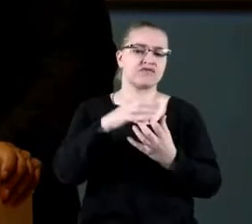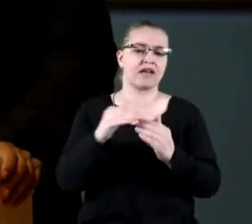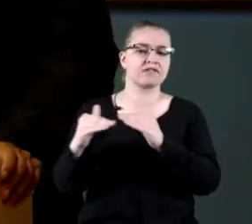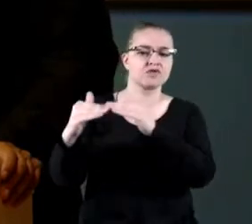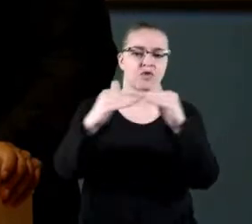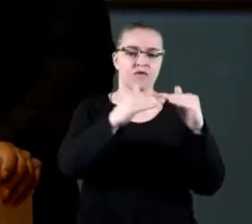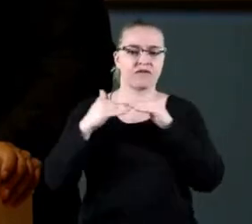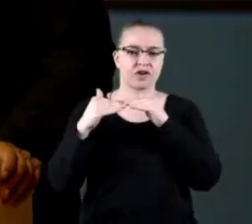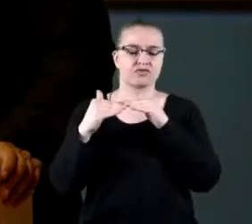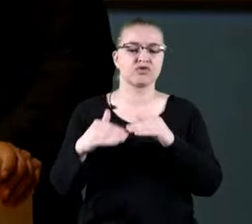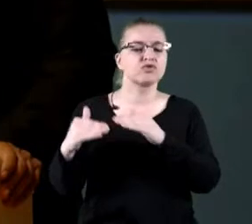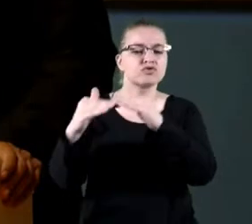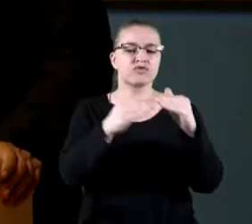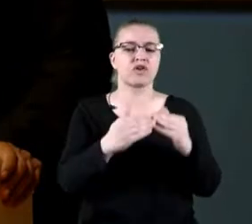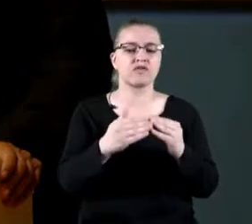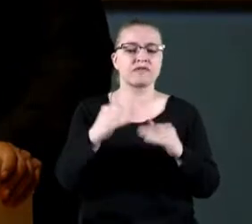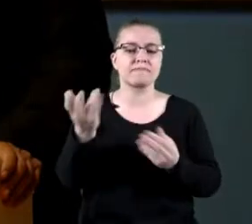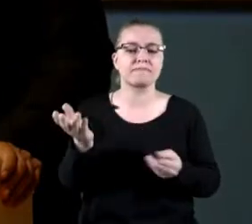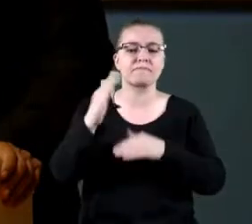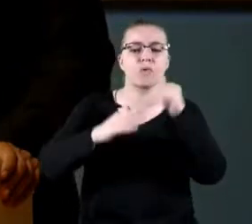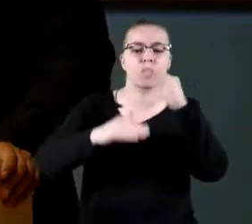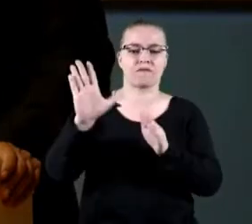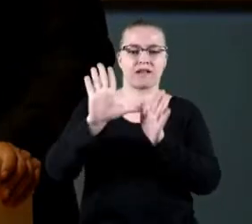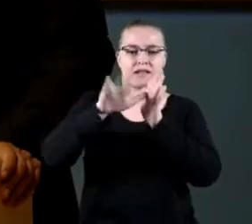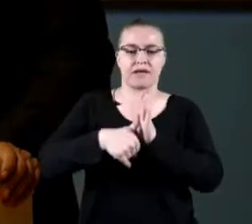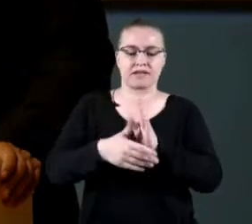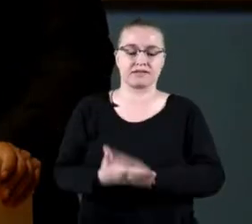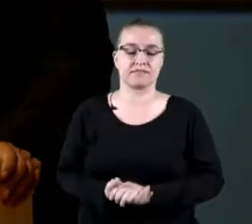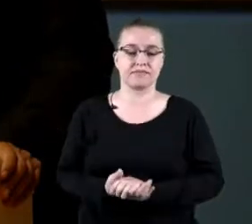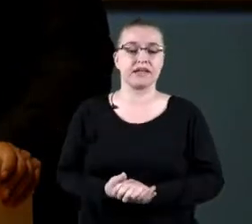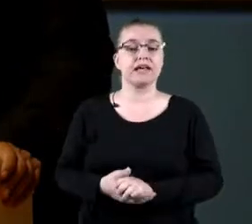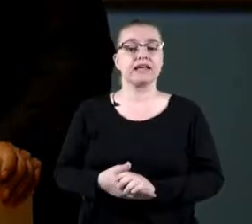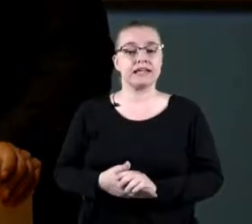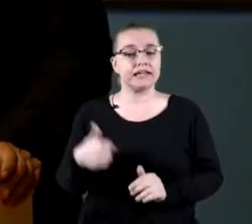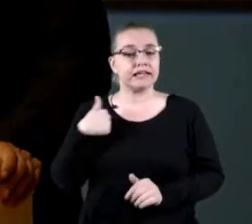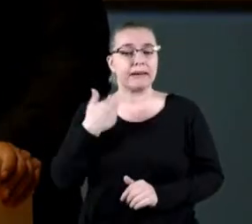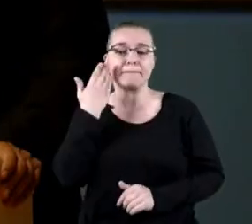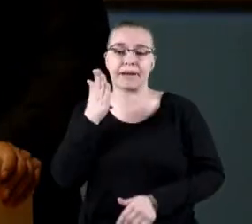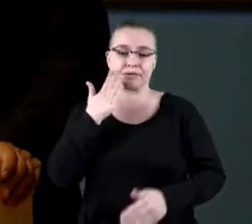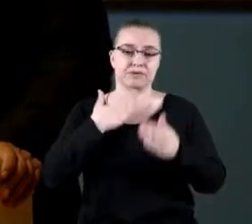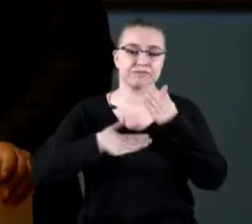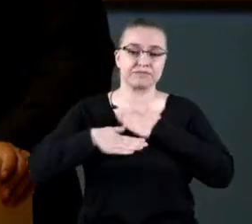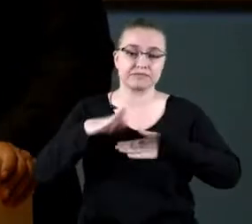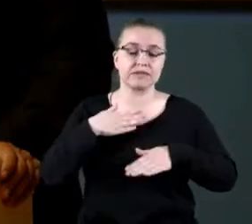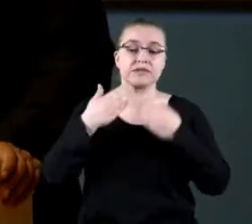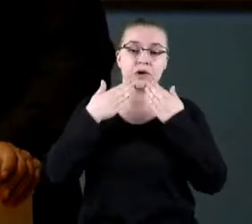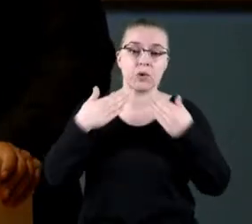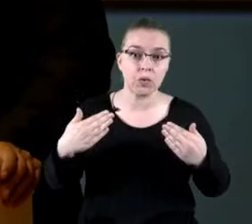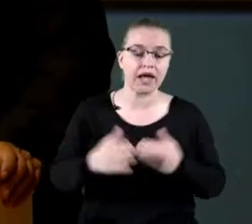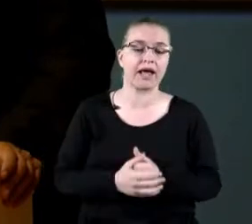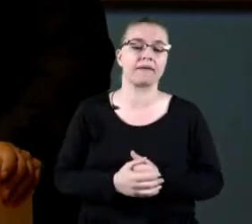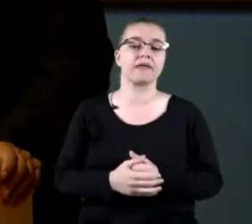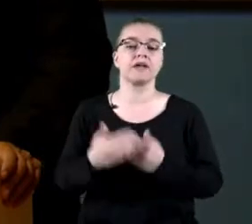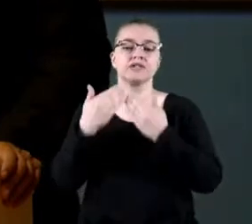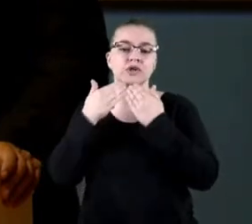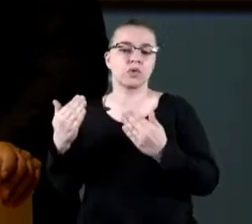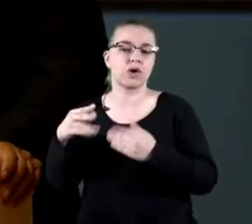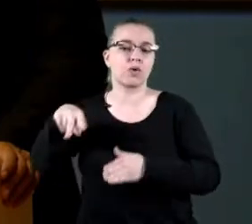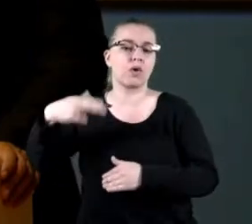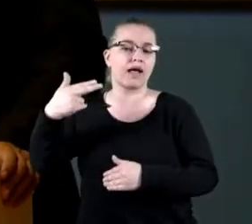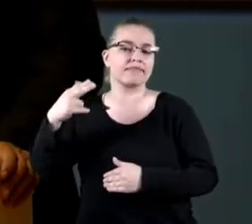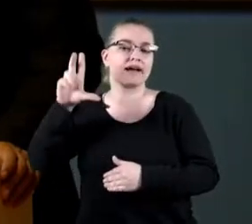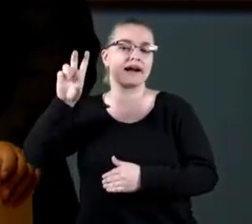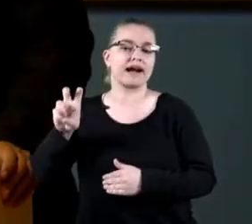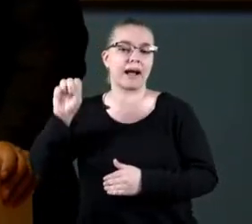you for this, and I hope that you enjoy this dialogue. And thanks on behalf of UN Habitat, and many thanks on behalf of my program, the City Resilience Global